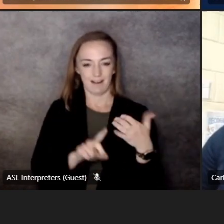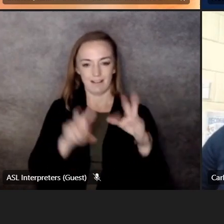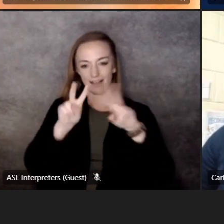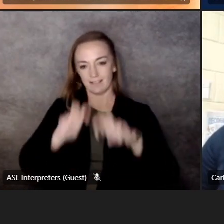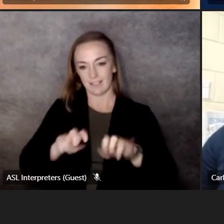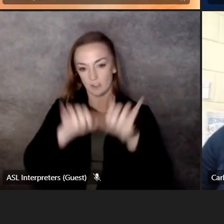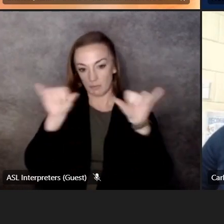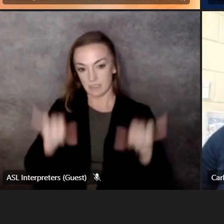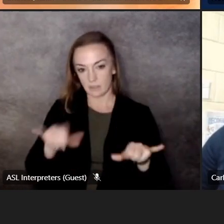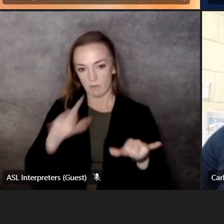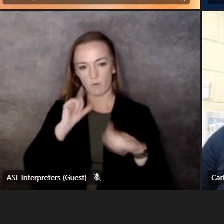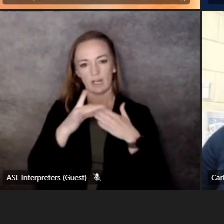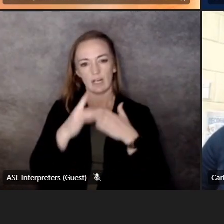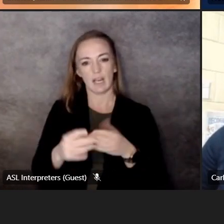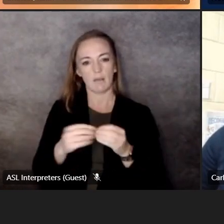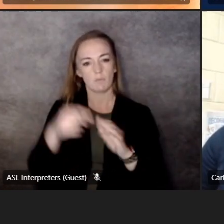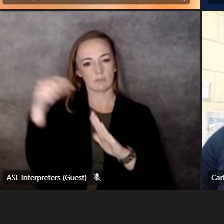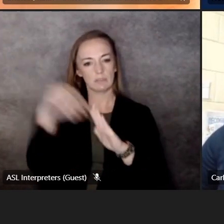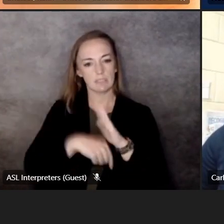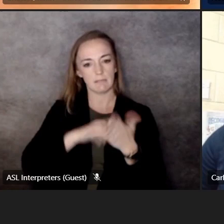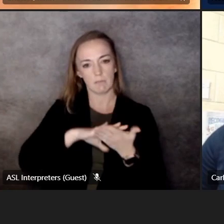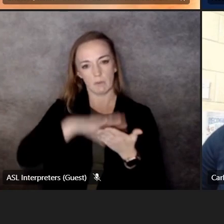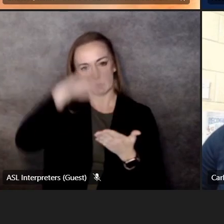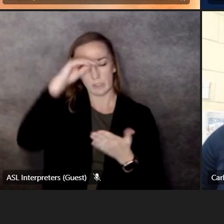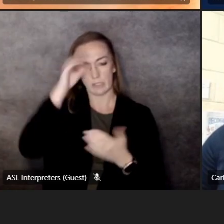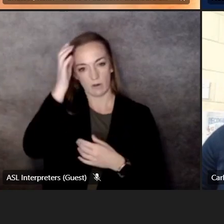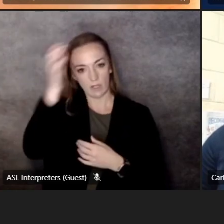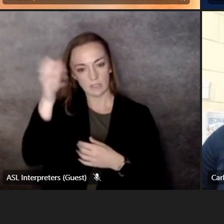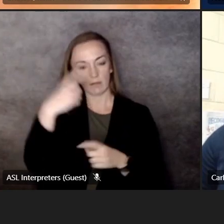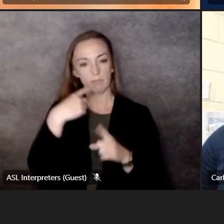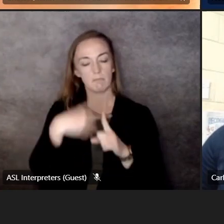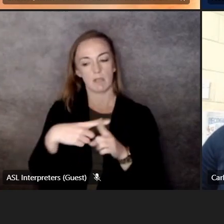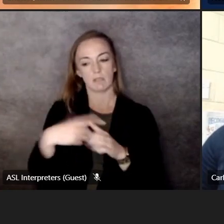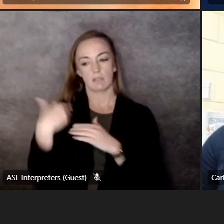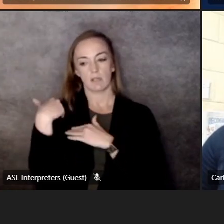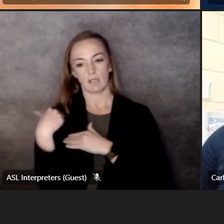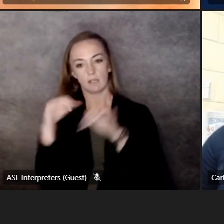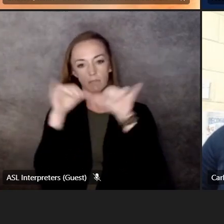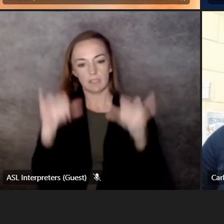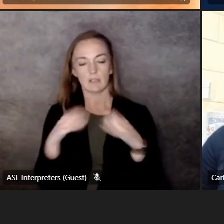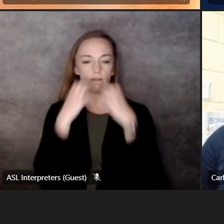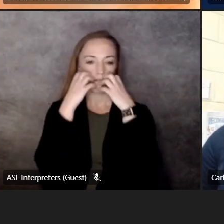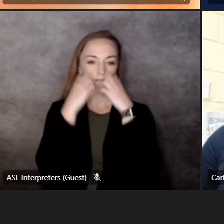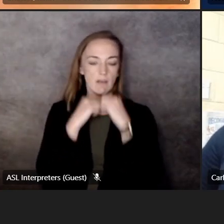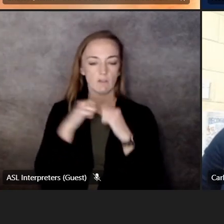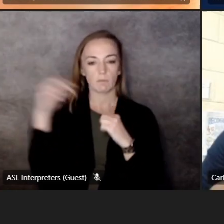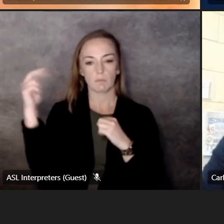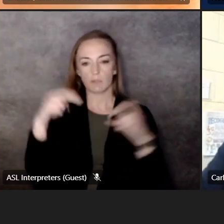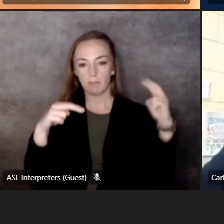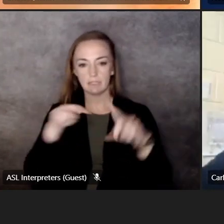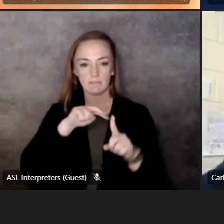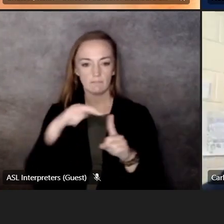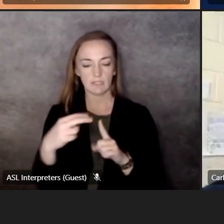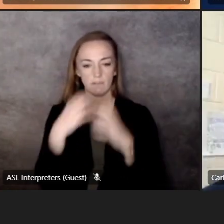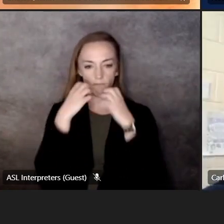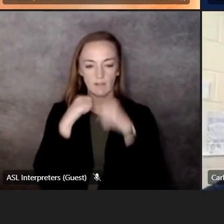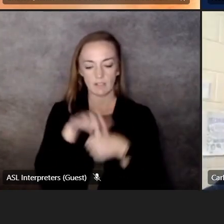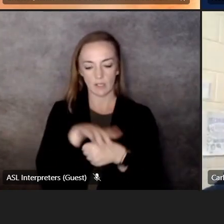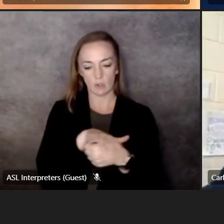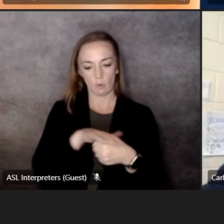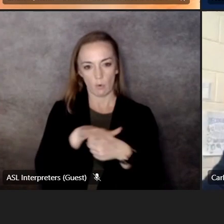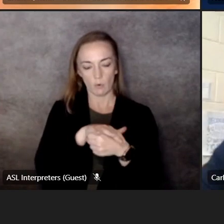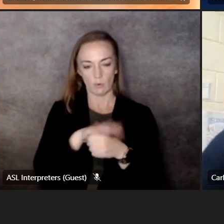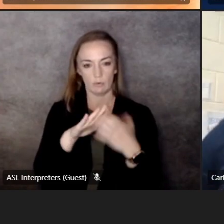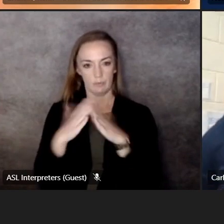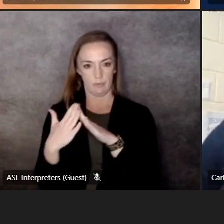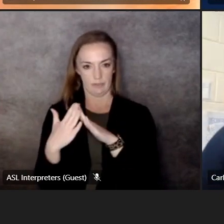deeper learning concepts, and an accountability system that valued the perspectives and values in local communities